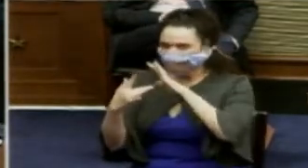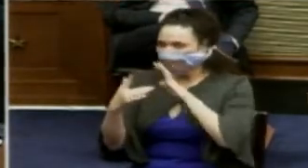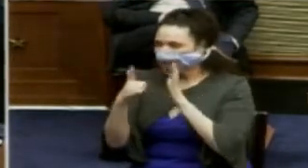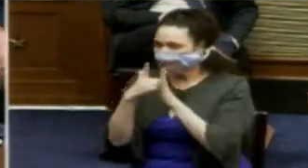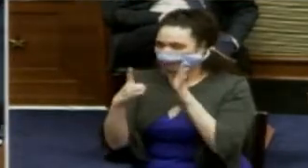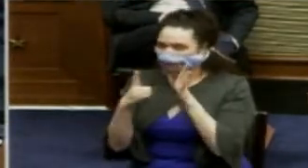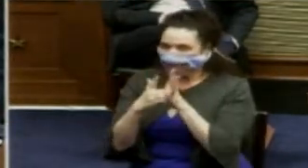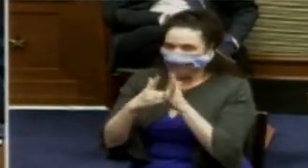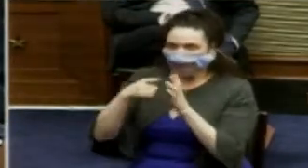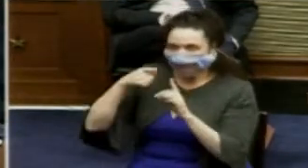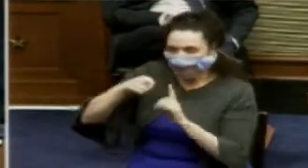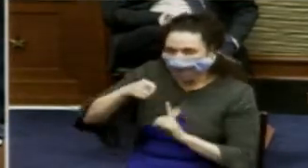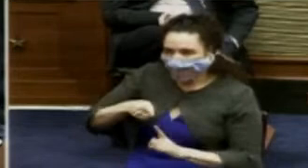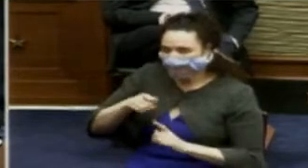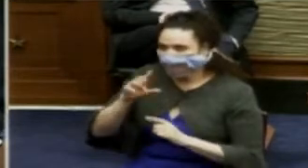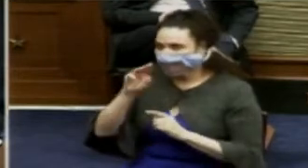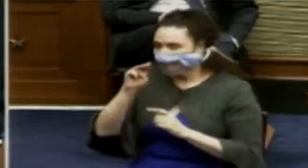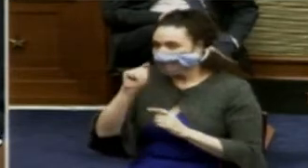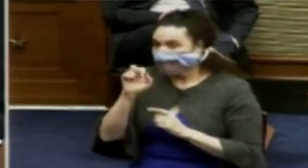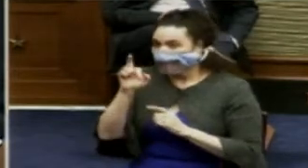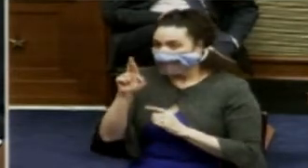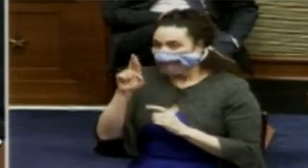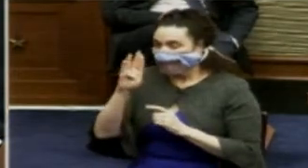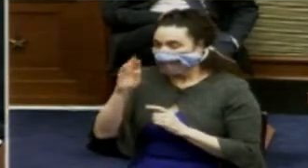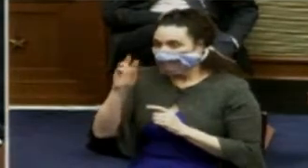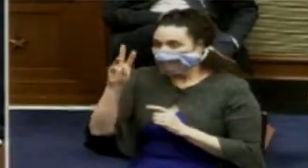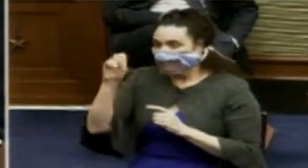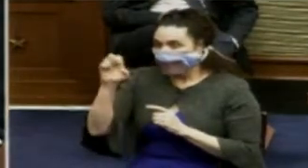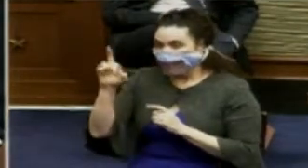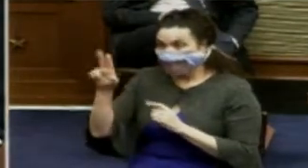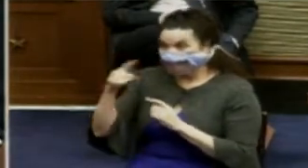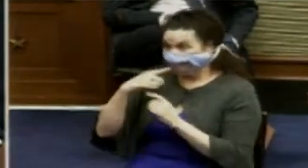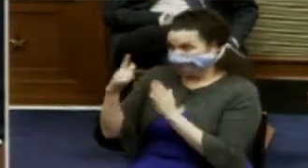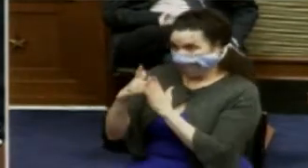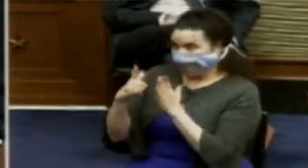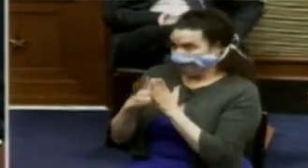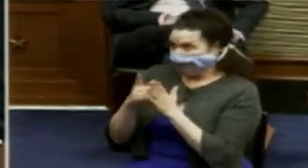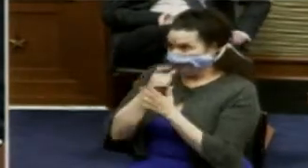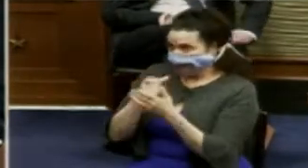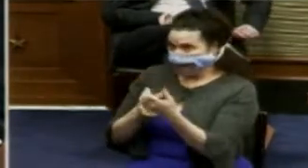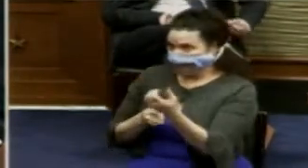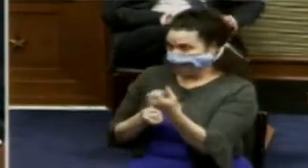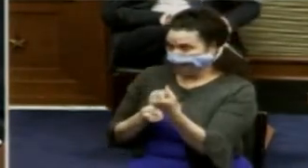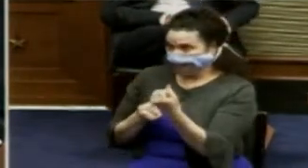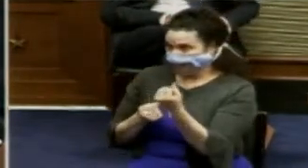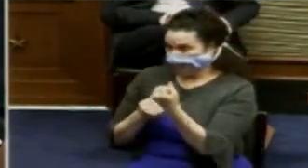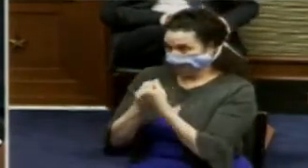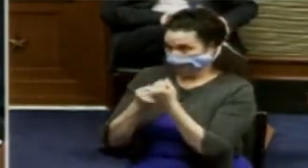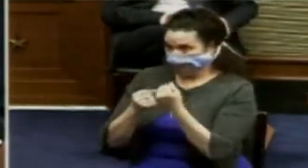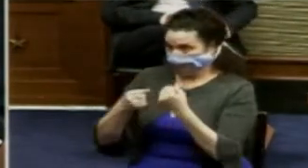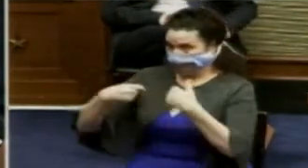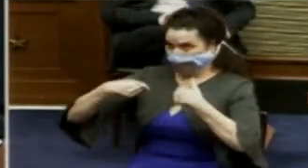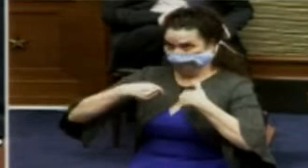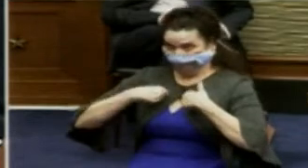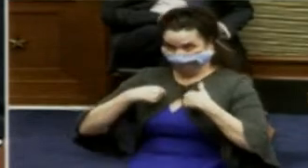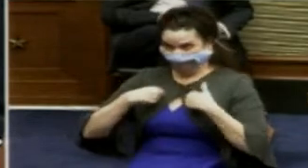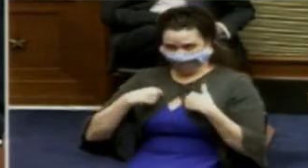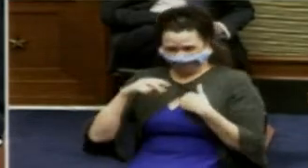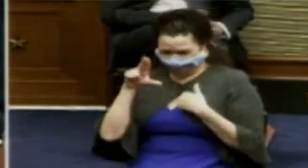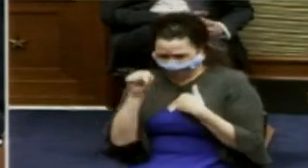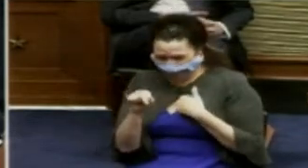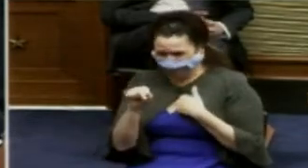arguments, as Mayor Bowser has previously said, this just isn't true. Both Republican and Democratic